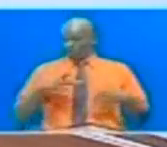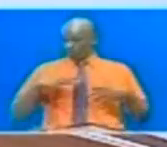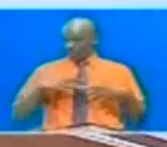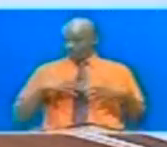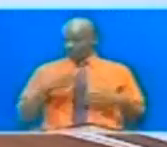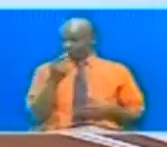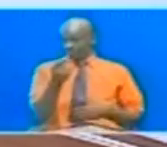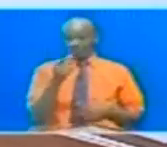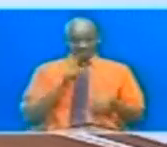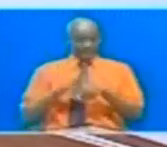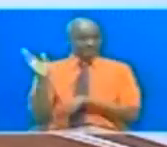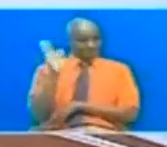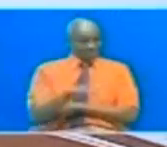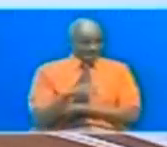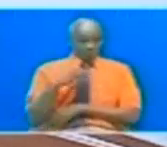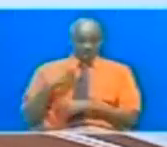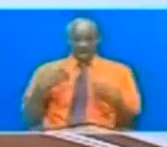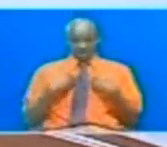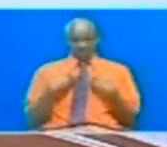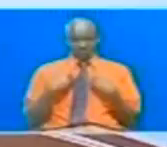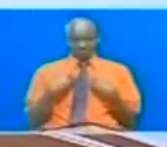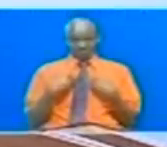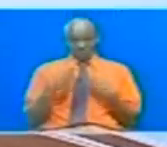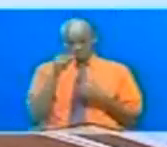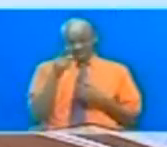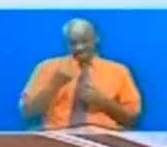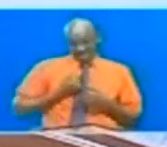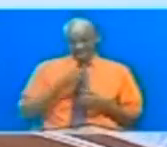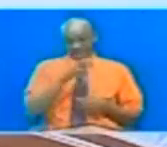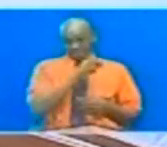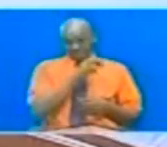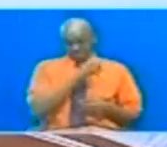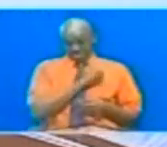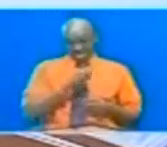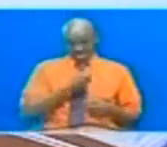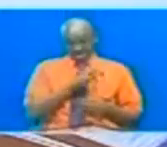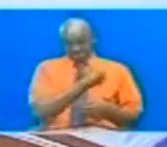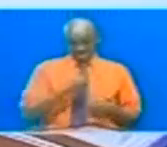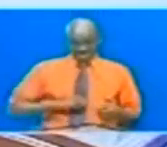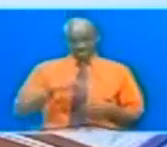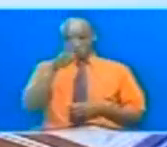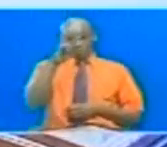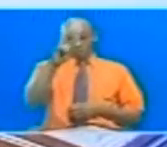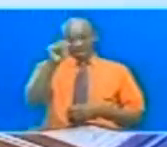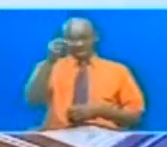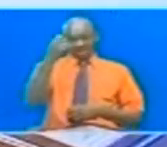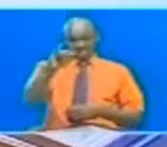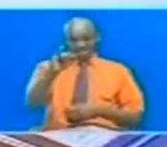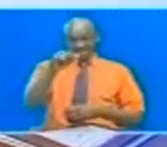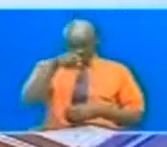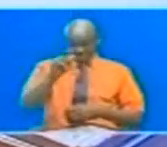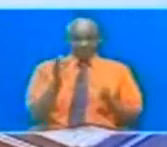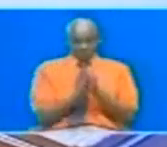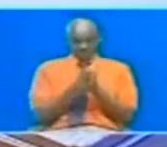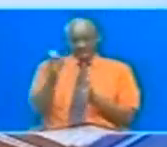break. Don't go away. When we come back, we will have the little Miss Wendy Waeni together with the Pamoja Acro